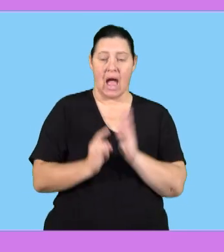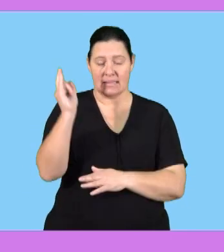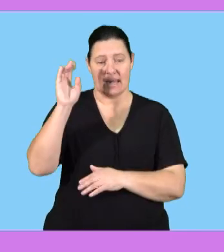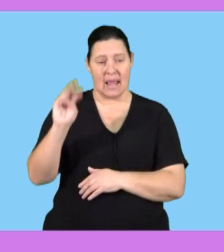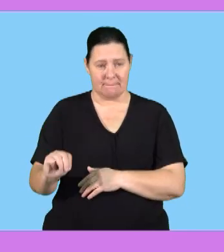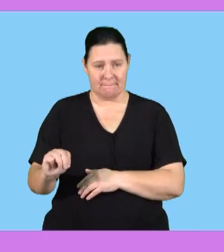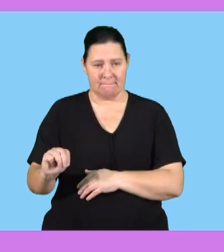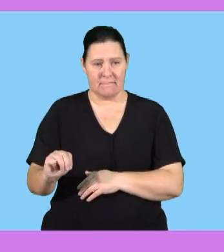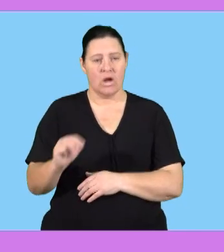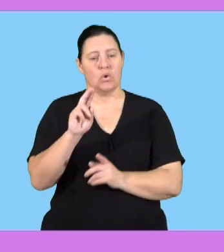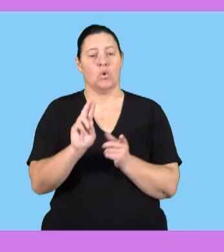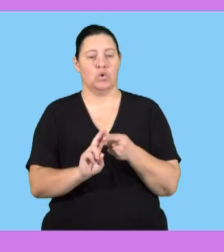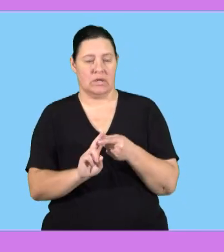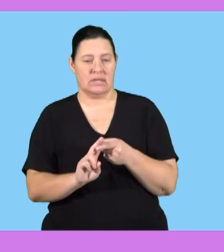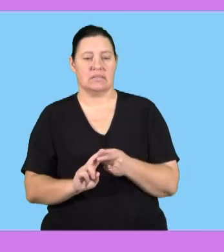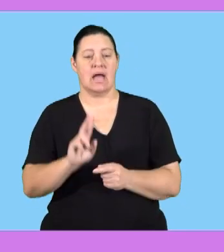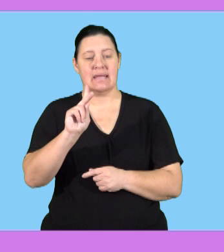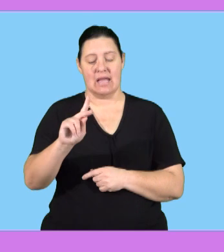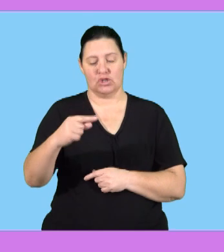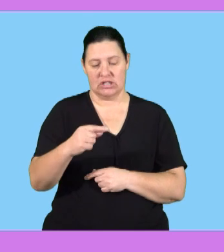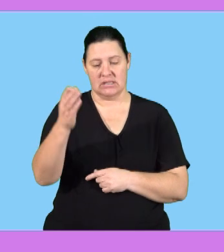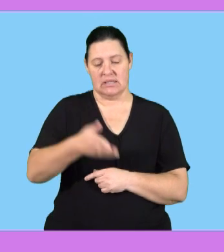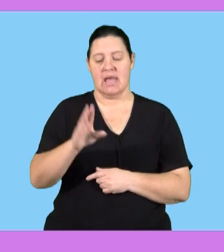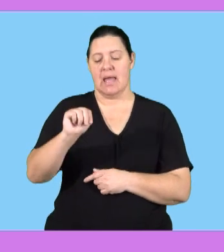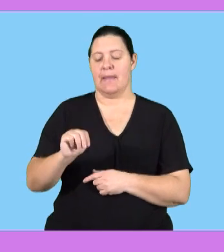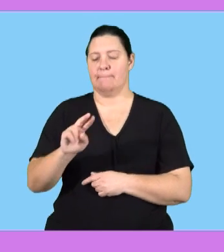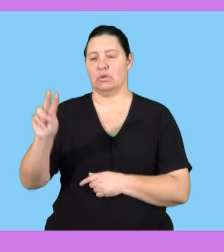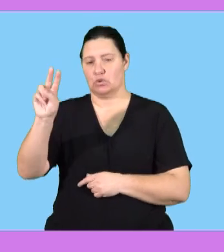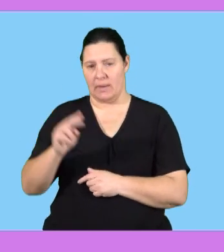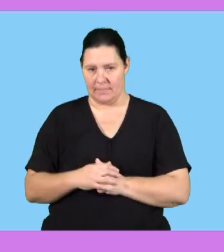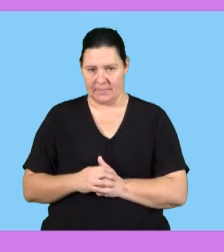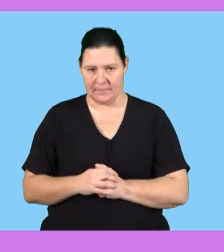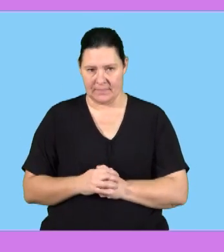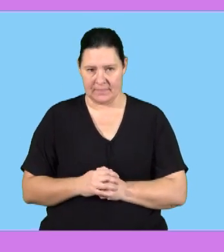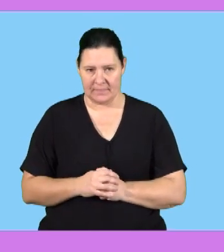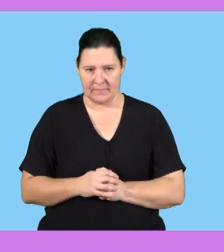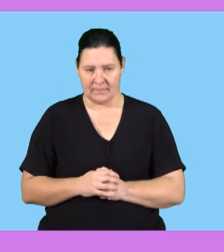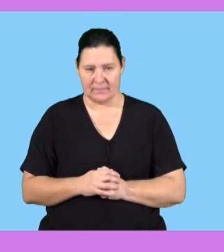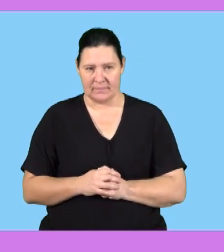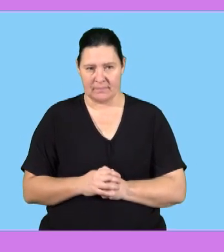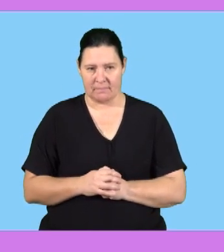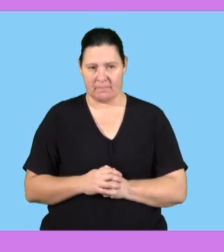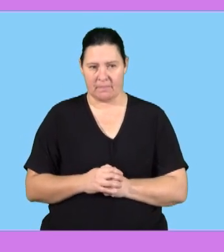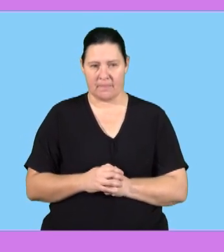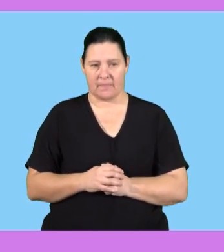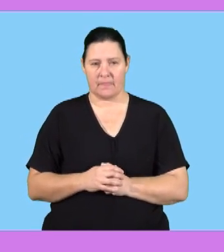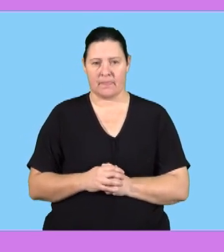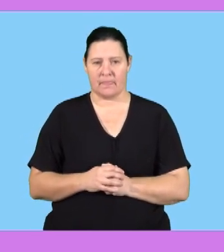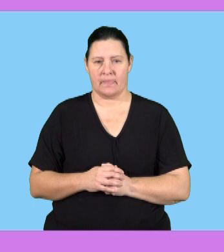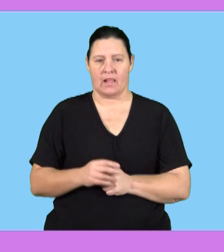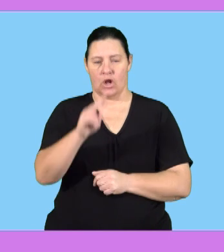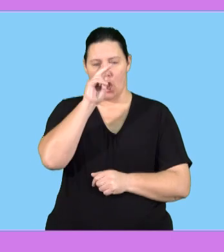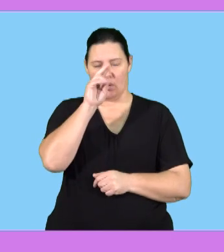and height is in meter, then your unit for BMI is kilograms per square meters. Okay? Now quickly look